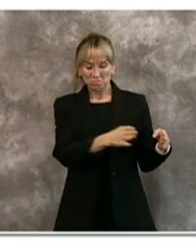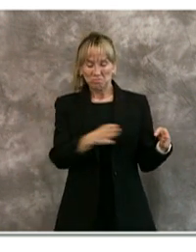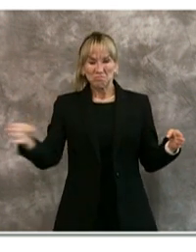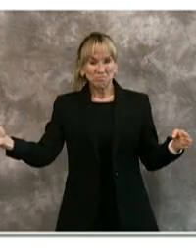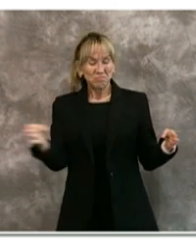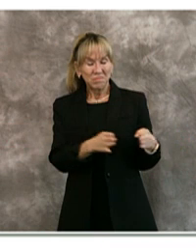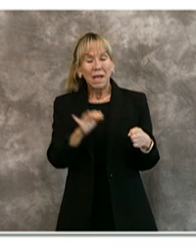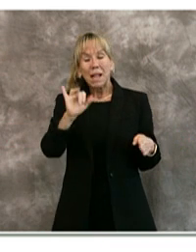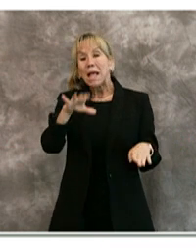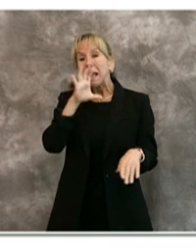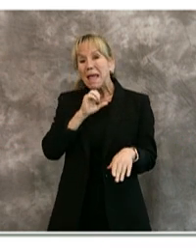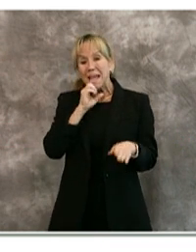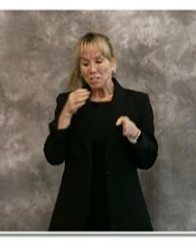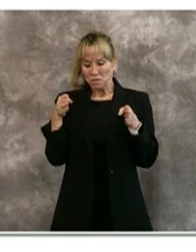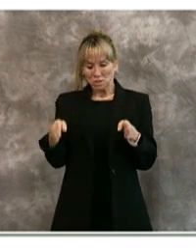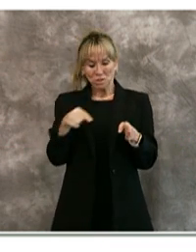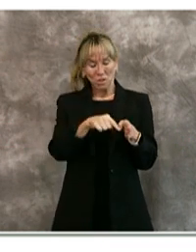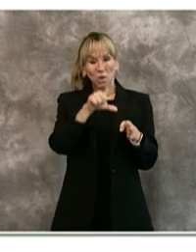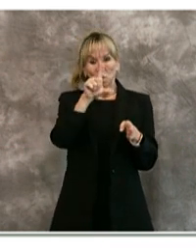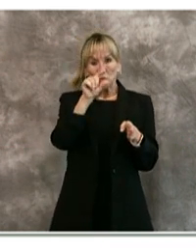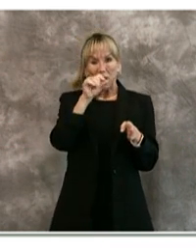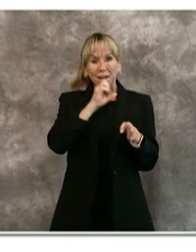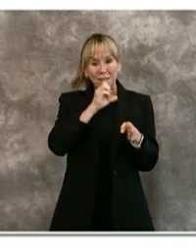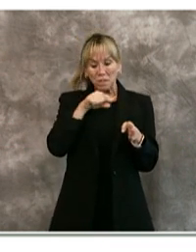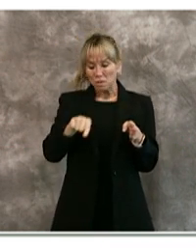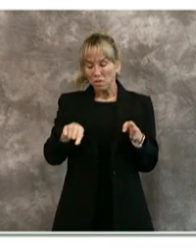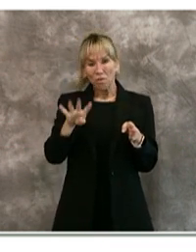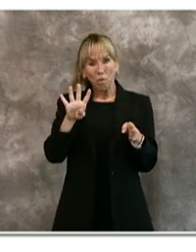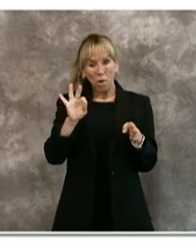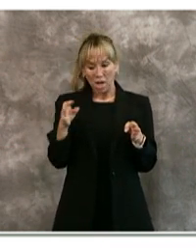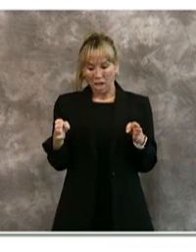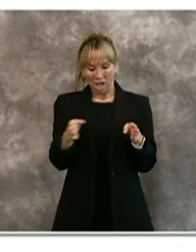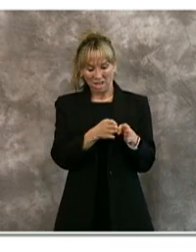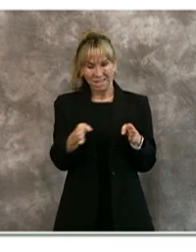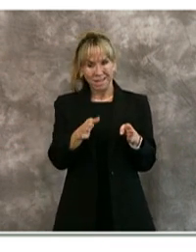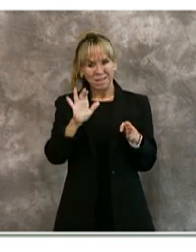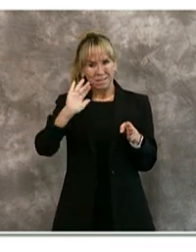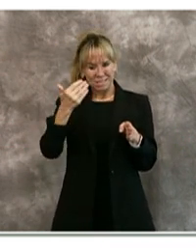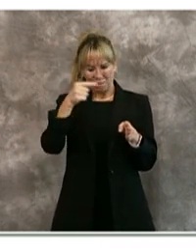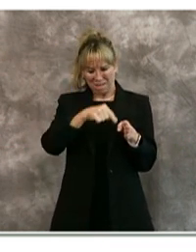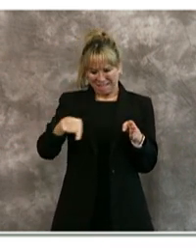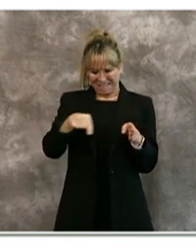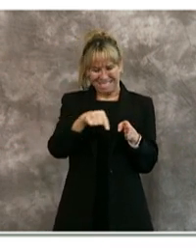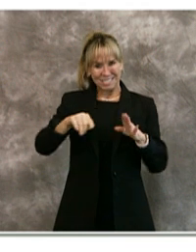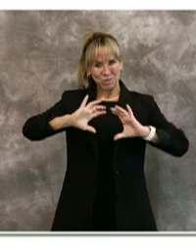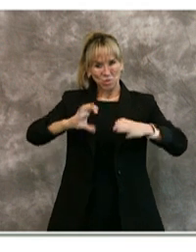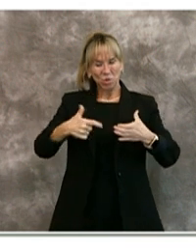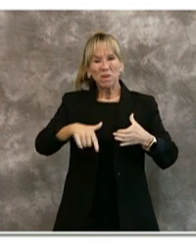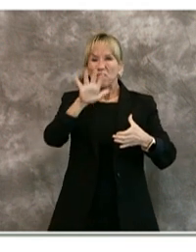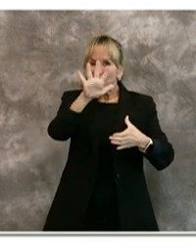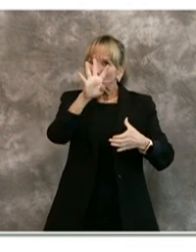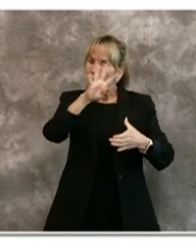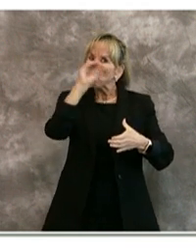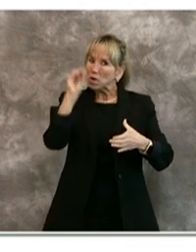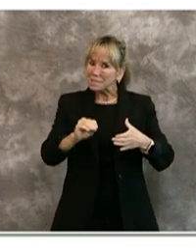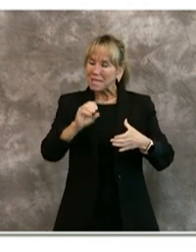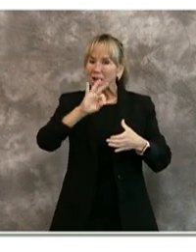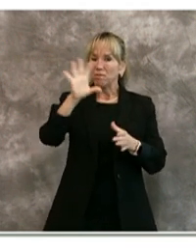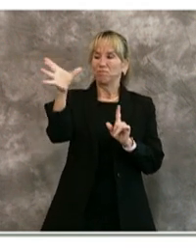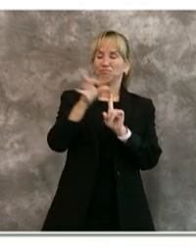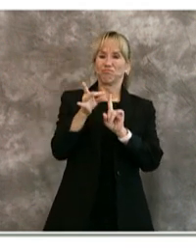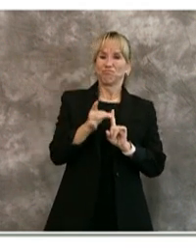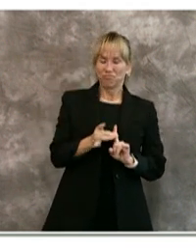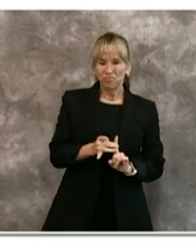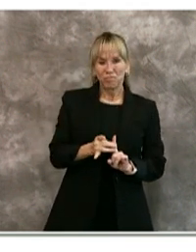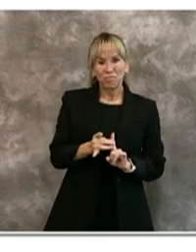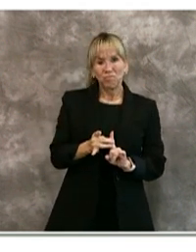For the age group 20 to 49 years of age, this is 54% of the total number of